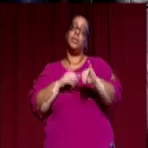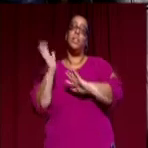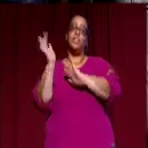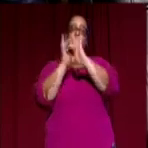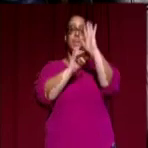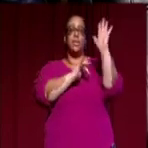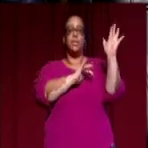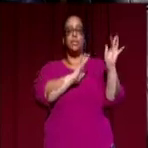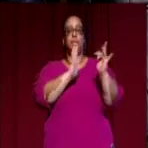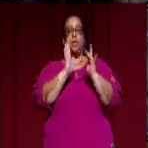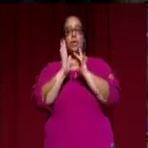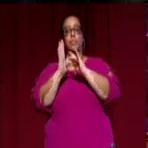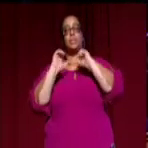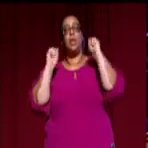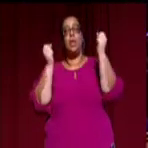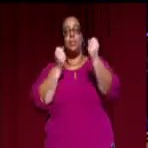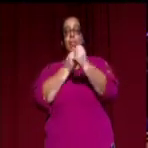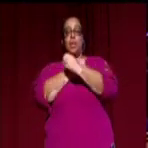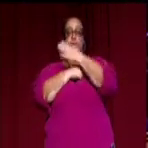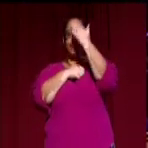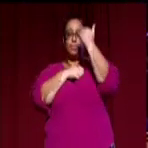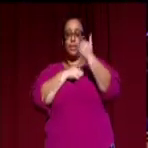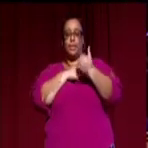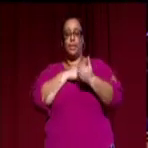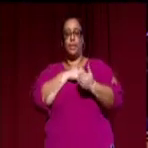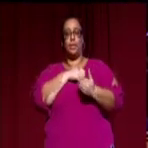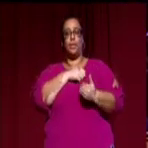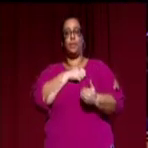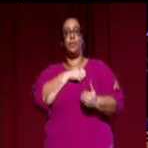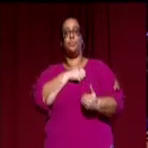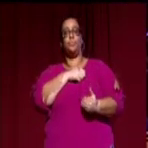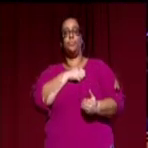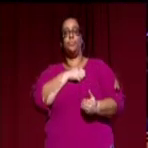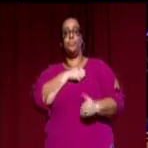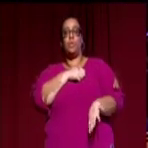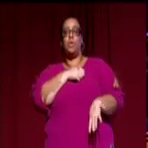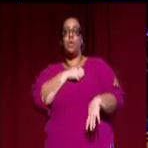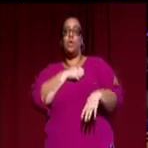Yes, Jesus loves me.